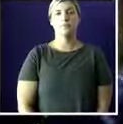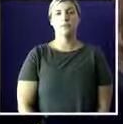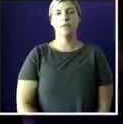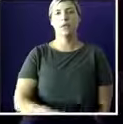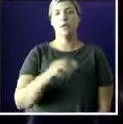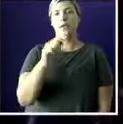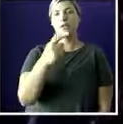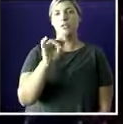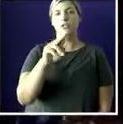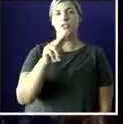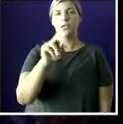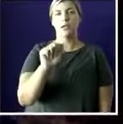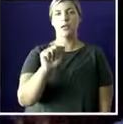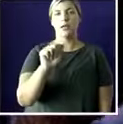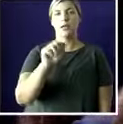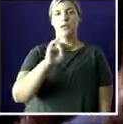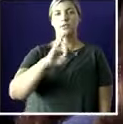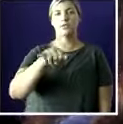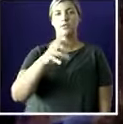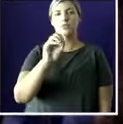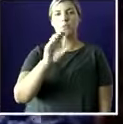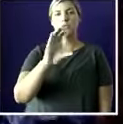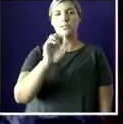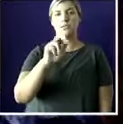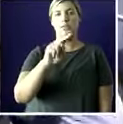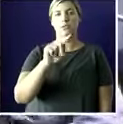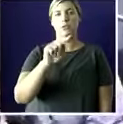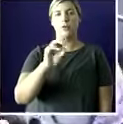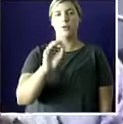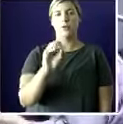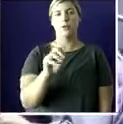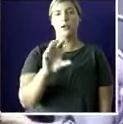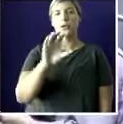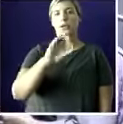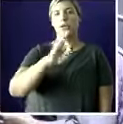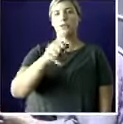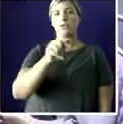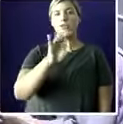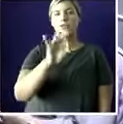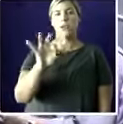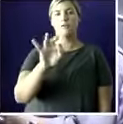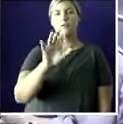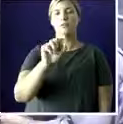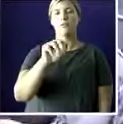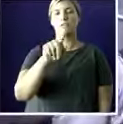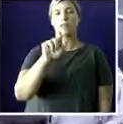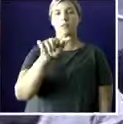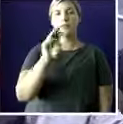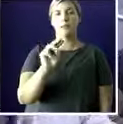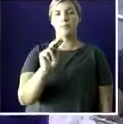Gina Christine Jacinto. Jeff Solomon.